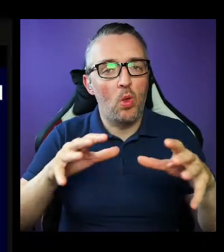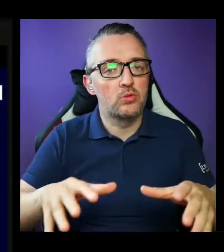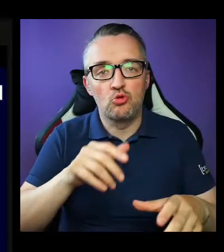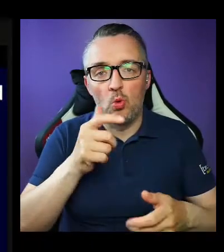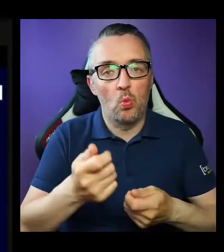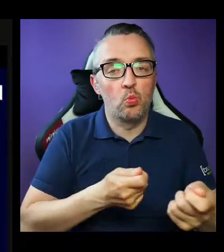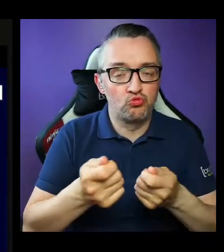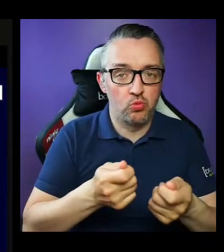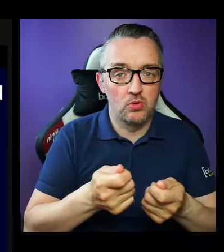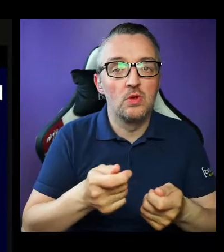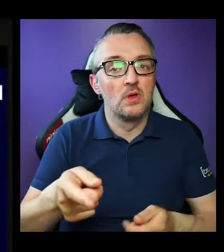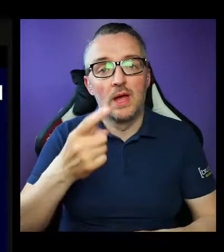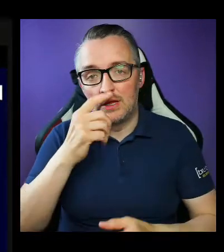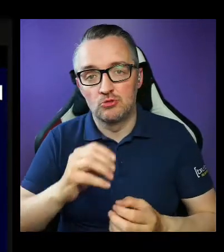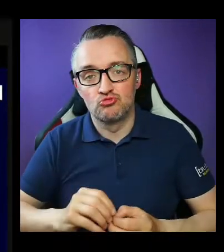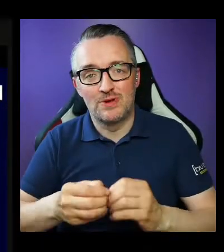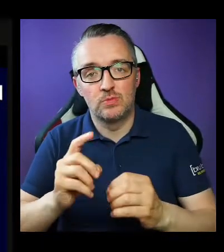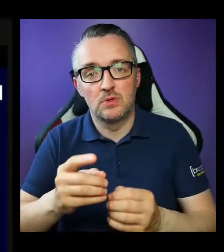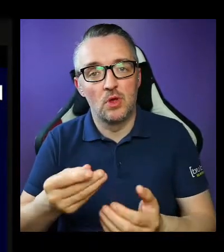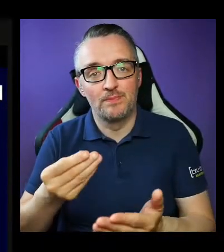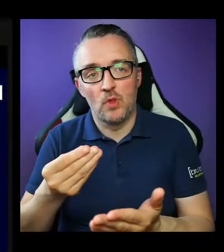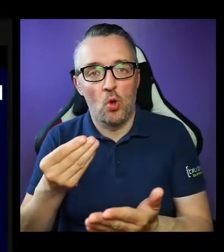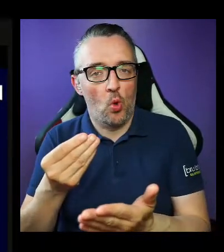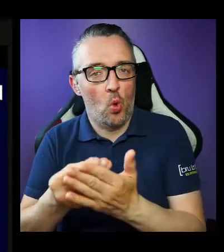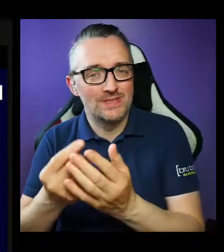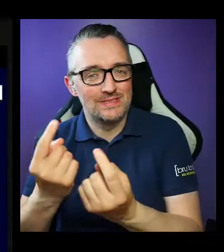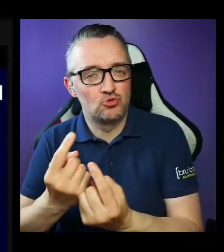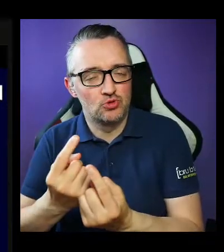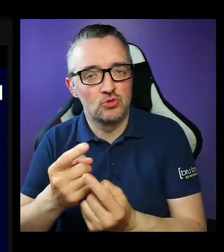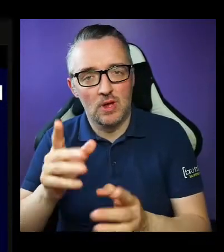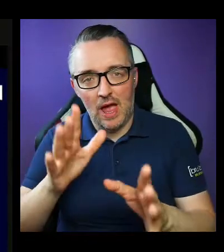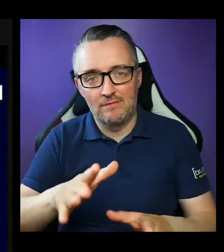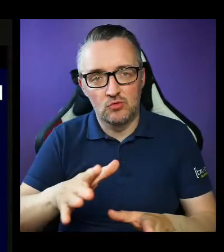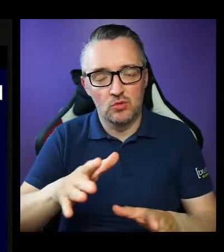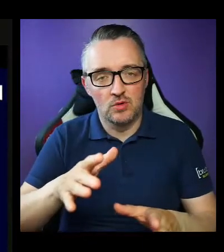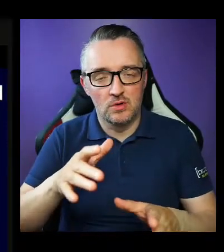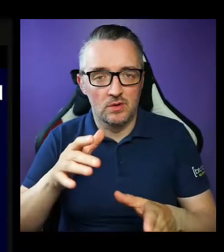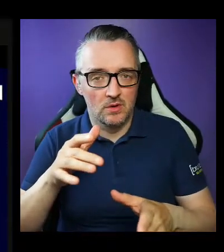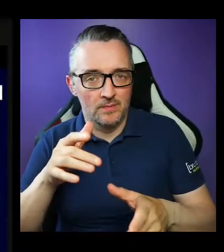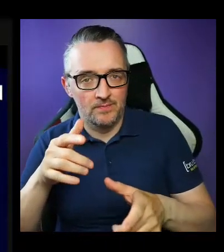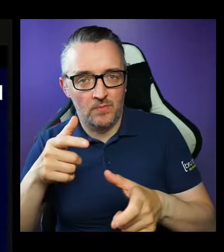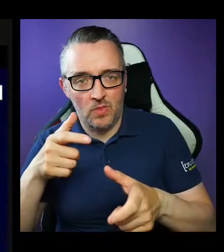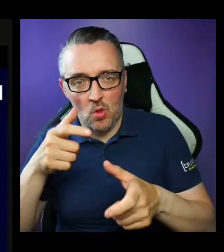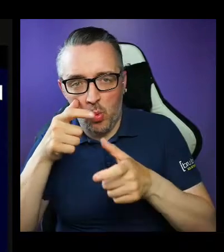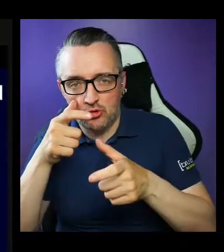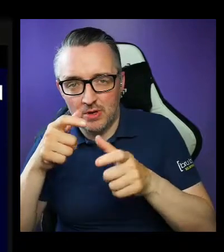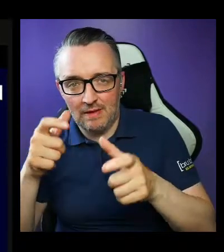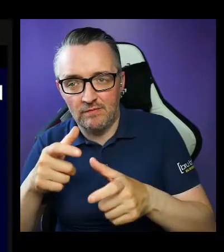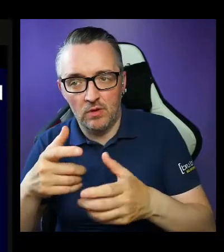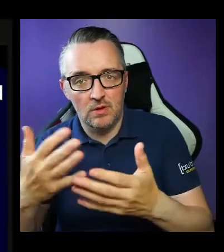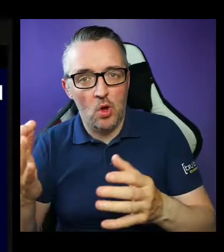it can create some cost issues for you. So really keep in mind what type of